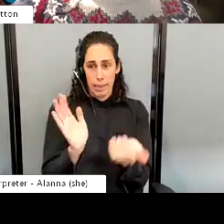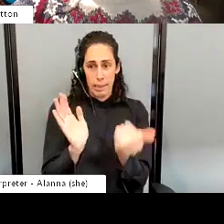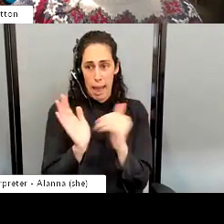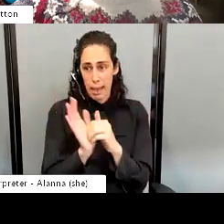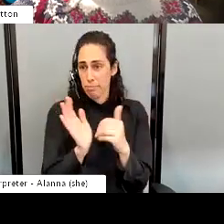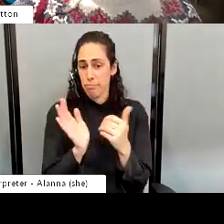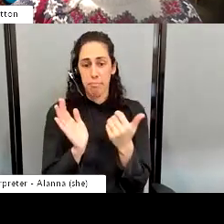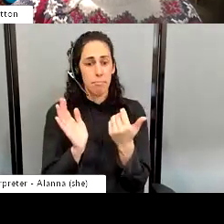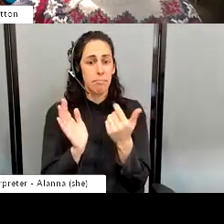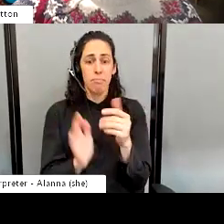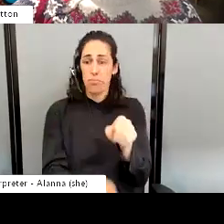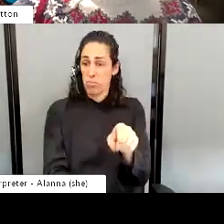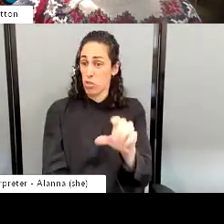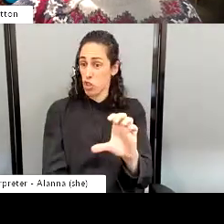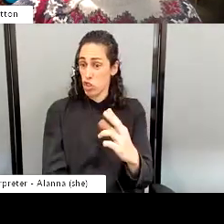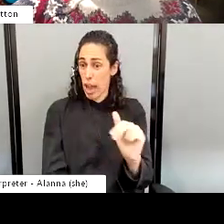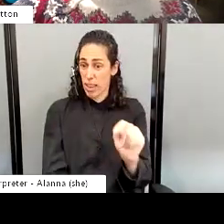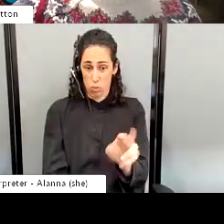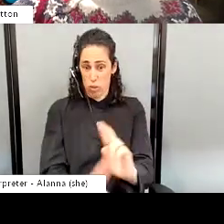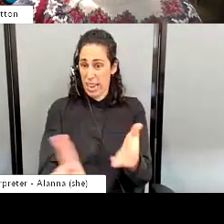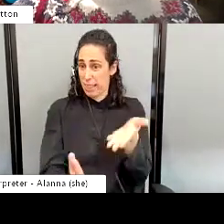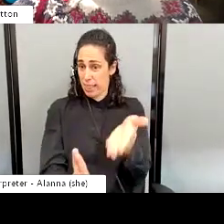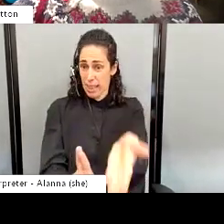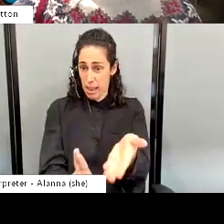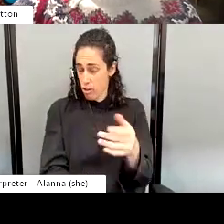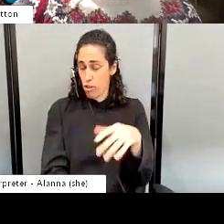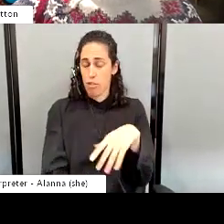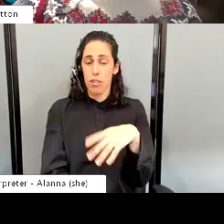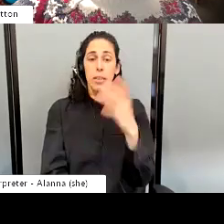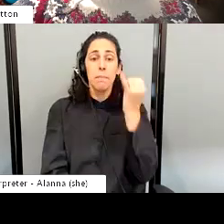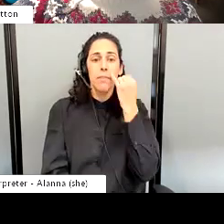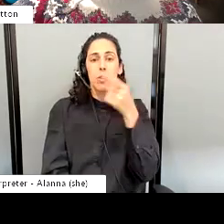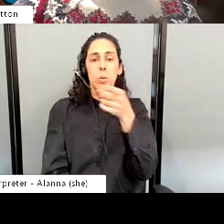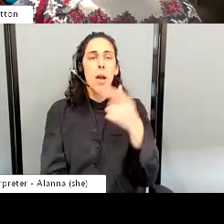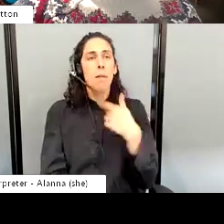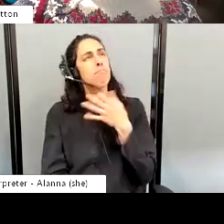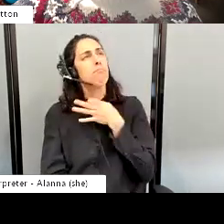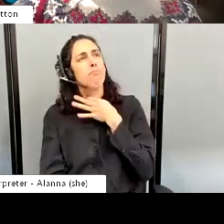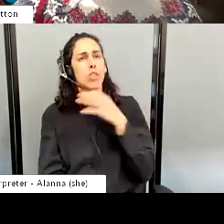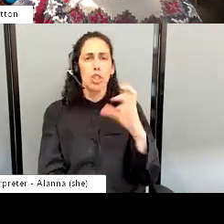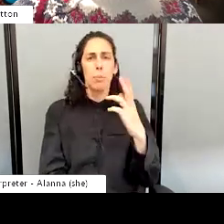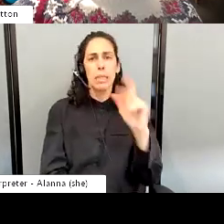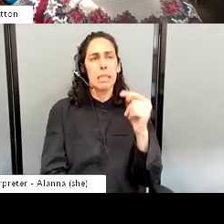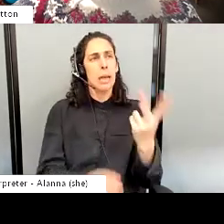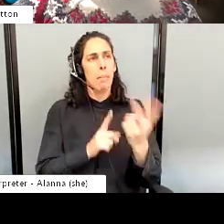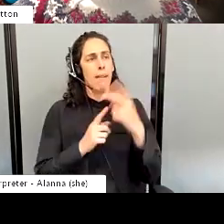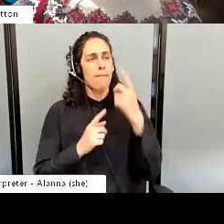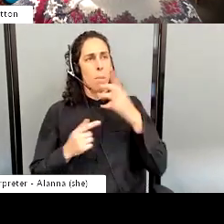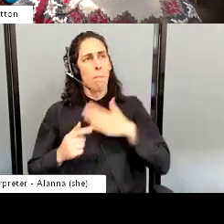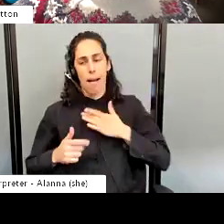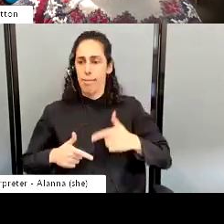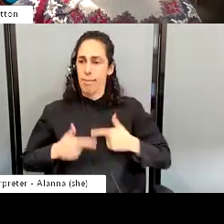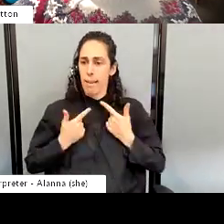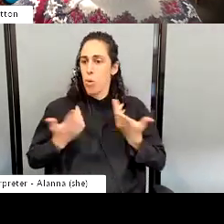maybe ways that you've used it if you have, or specific things you are wondering if you can use it. And we will try as much as possible to incorporate